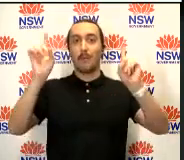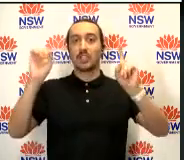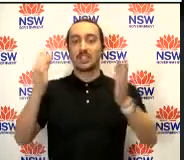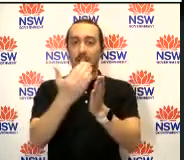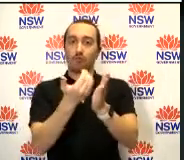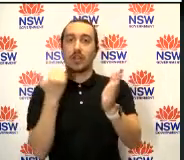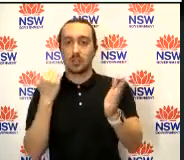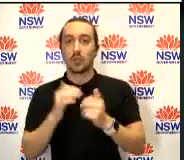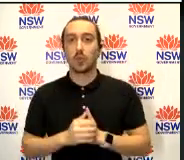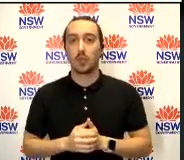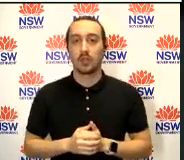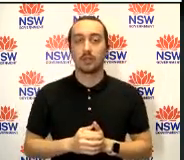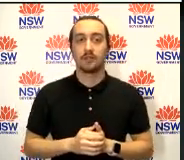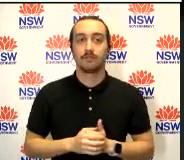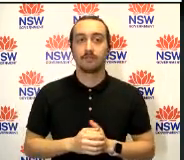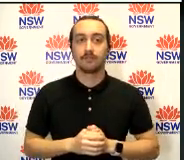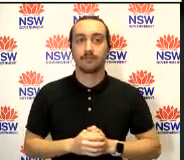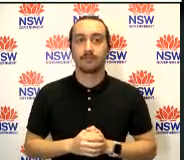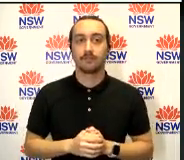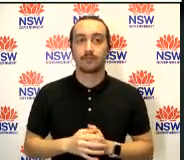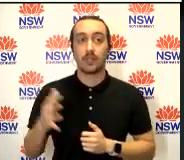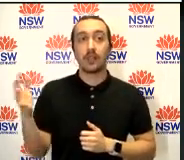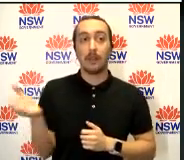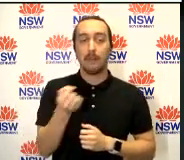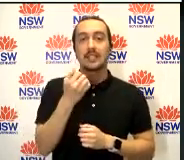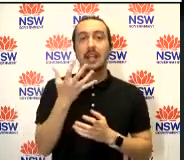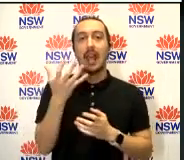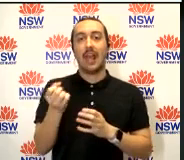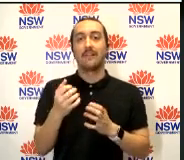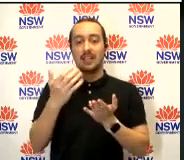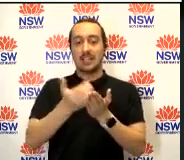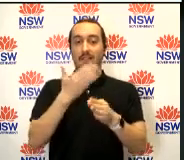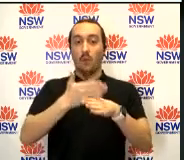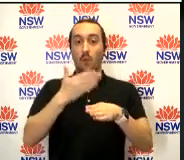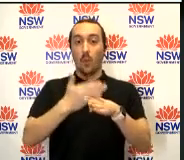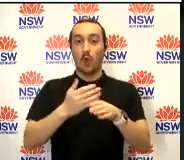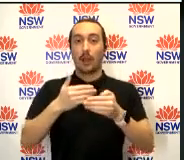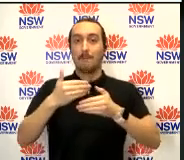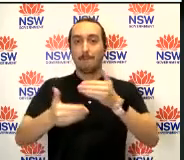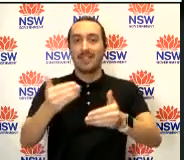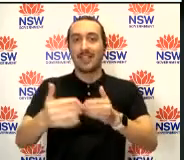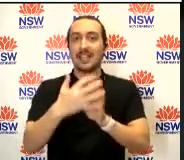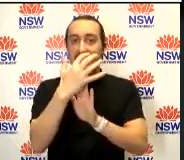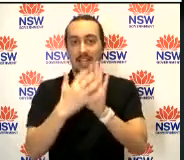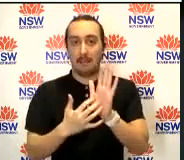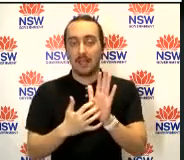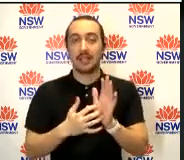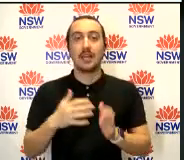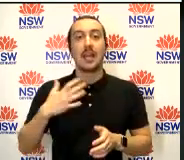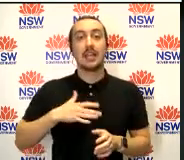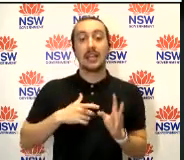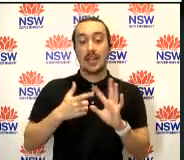not sufficient. They must have a SafeWork method statement, equipment register and associated anchor